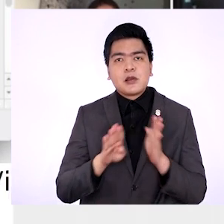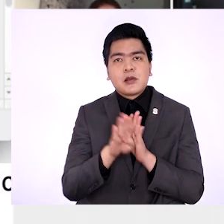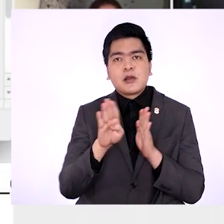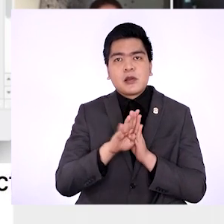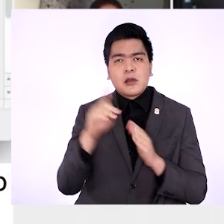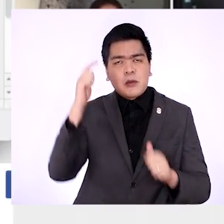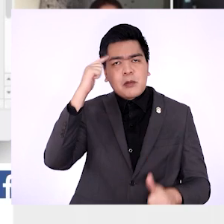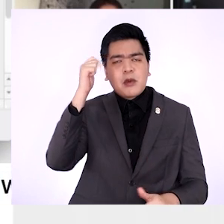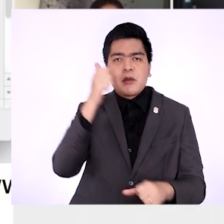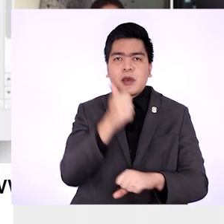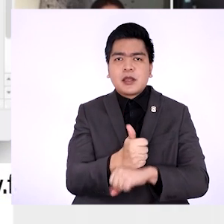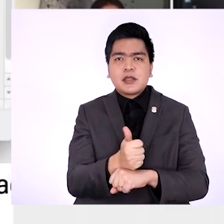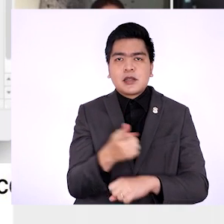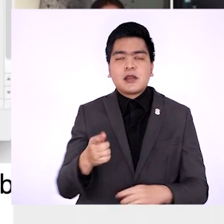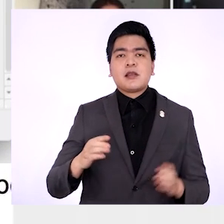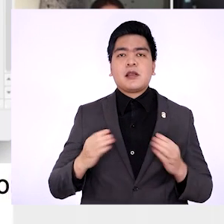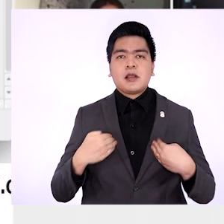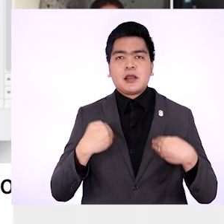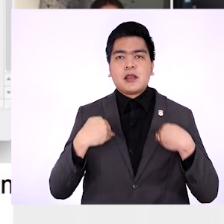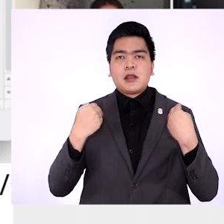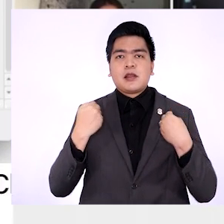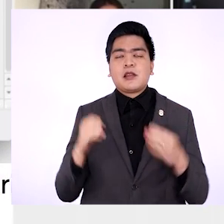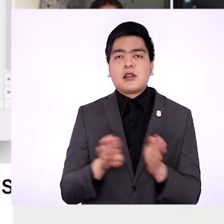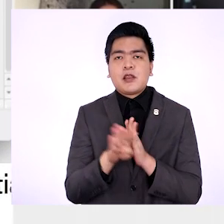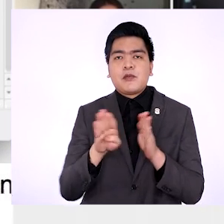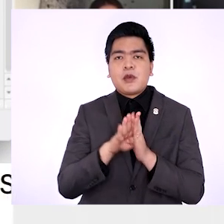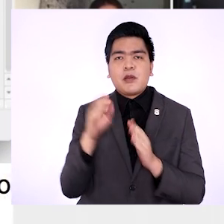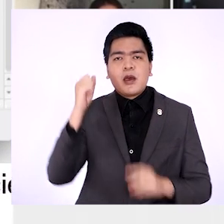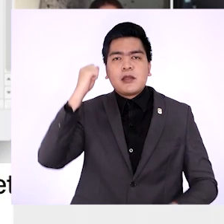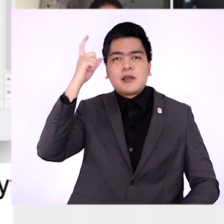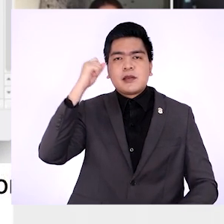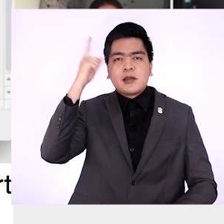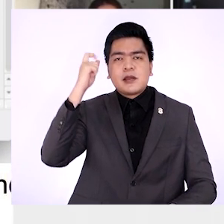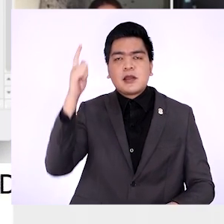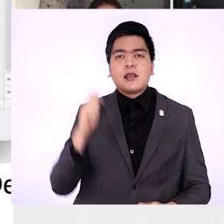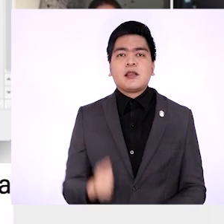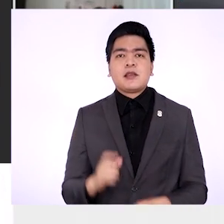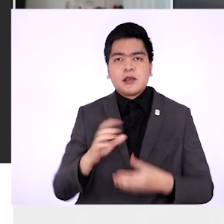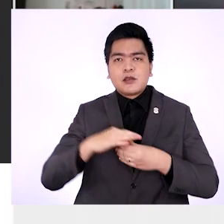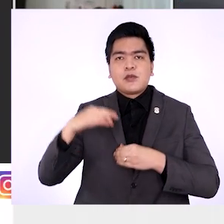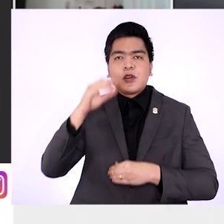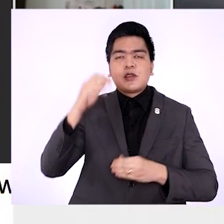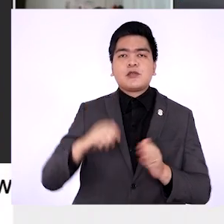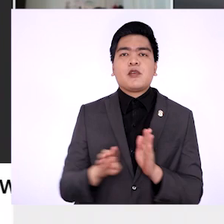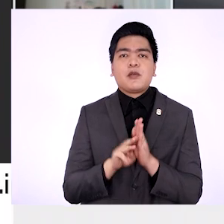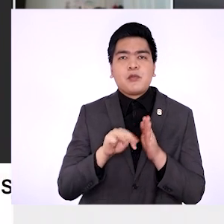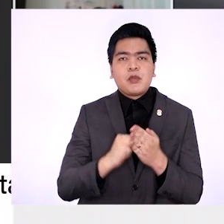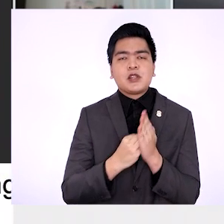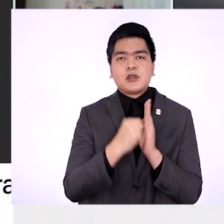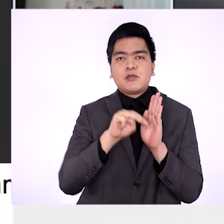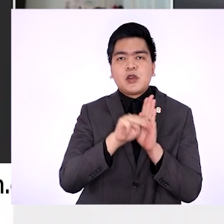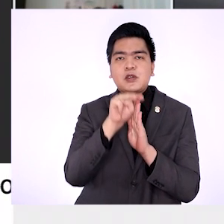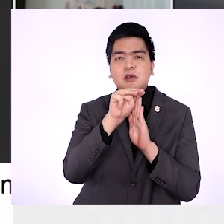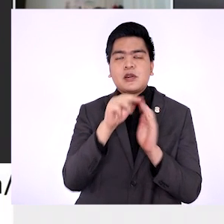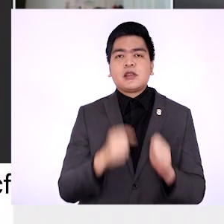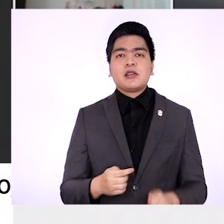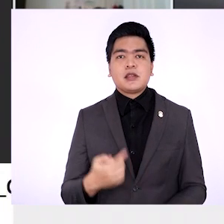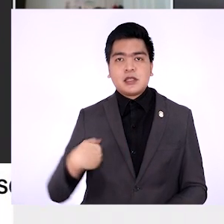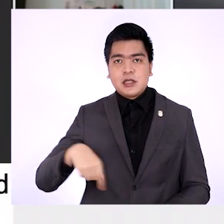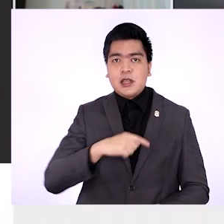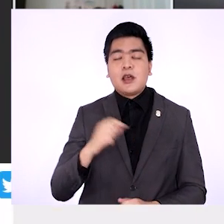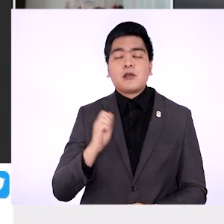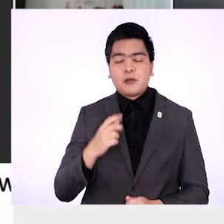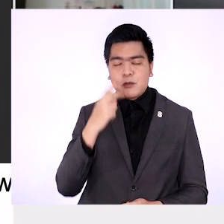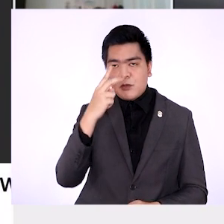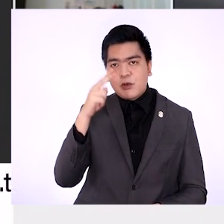their faith, the youth developed a better understanding of the importance of personal and spiritual growth. They were guided in looking forward and